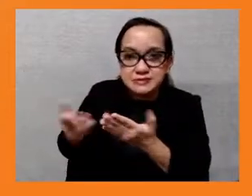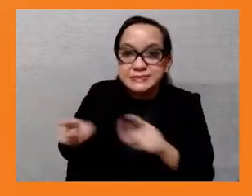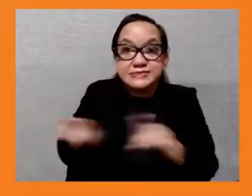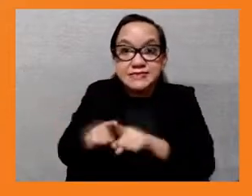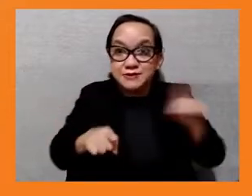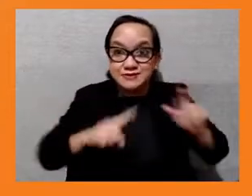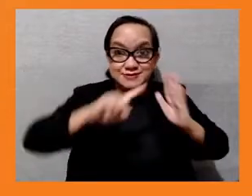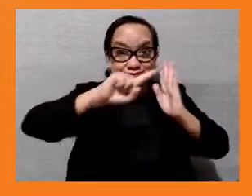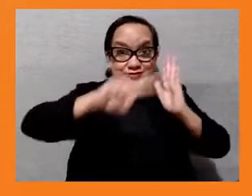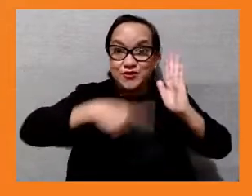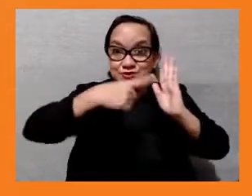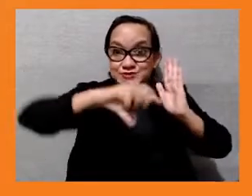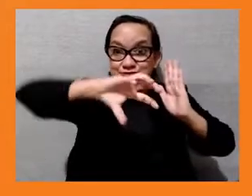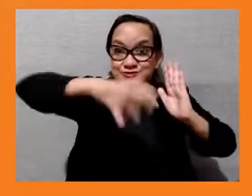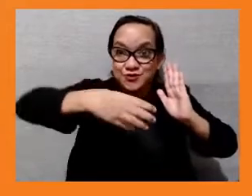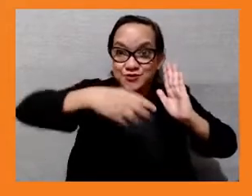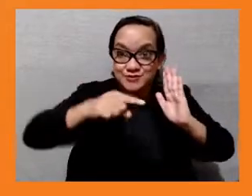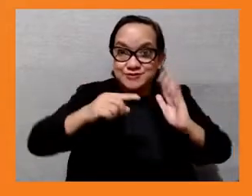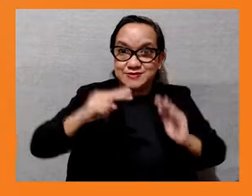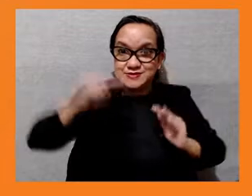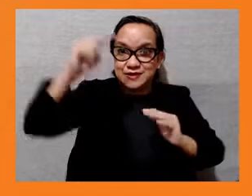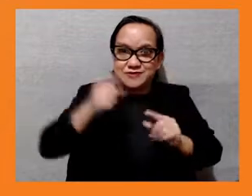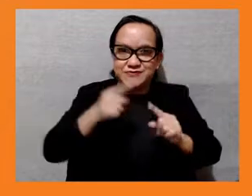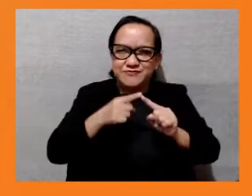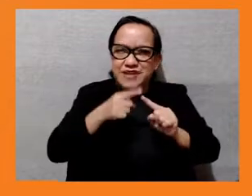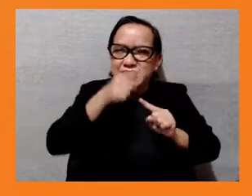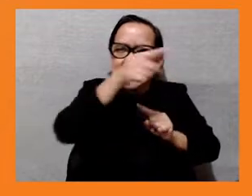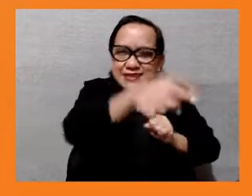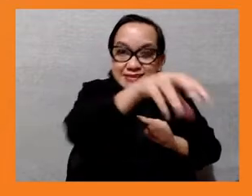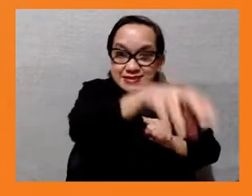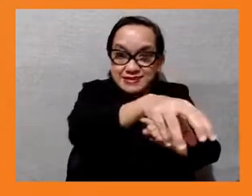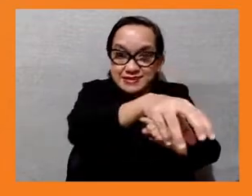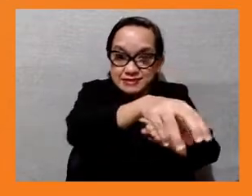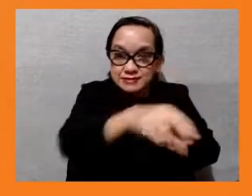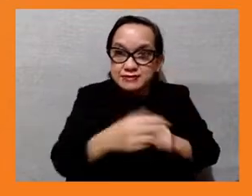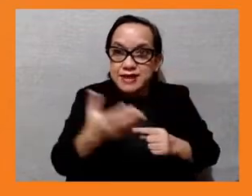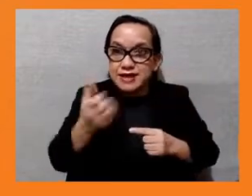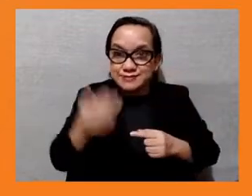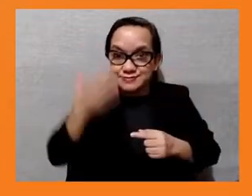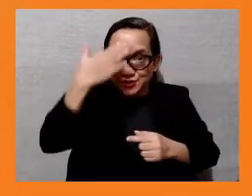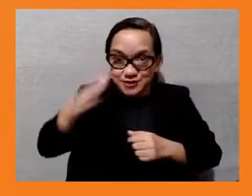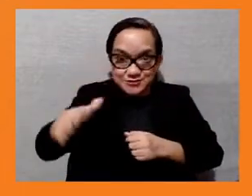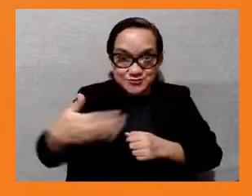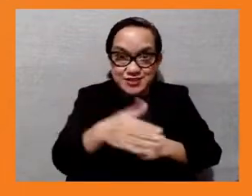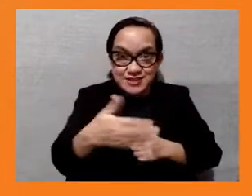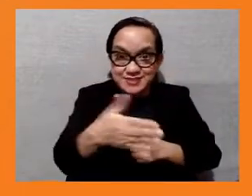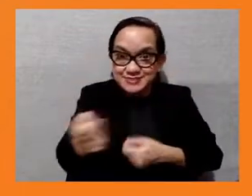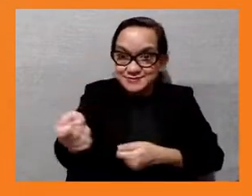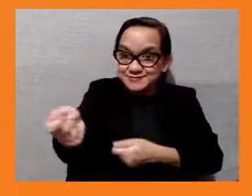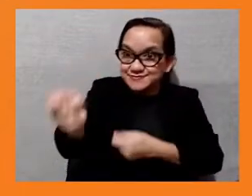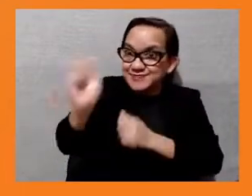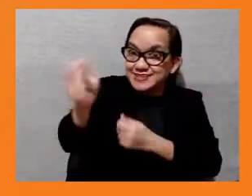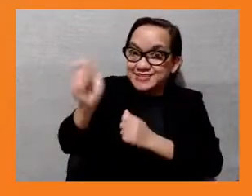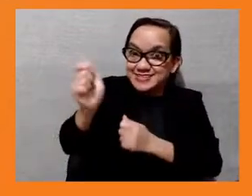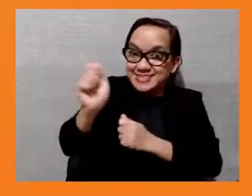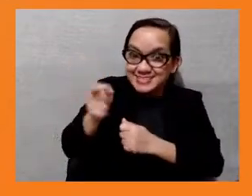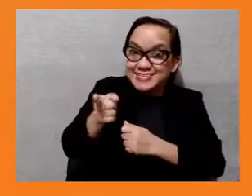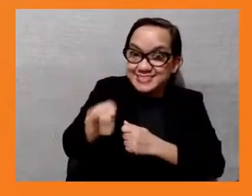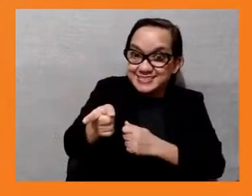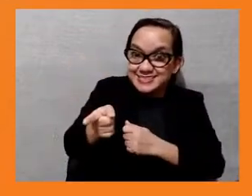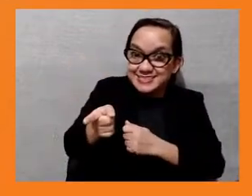And this will cover, as well as involuntary resettlement, also voluntary forms of land acquisition and land use